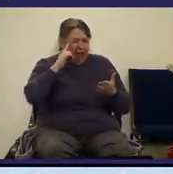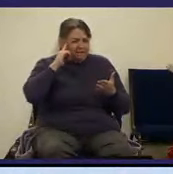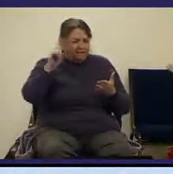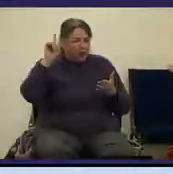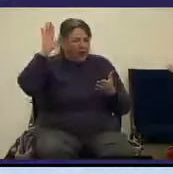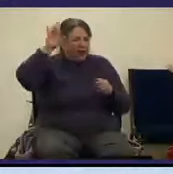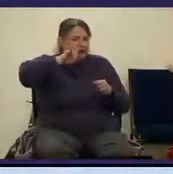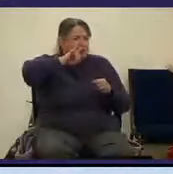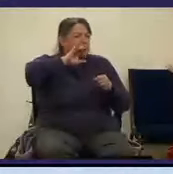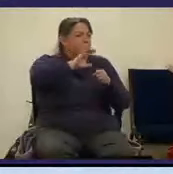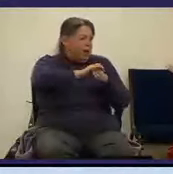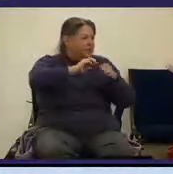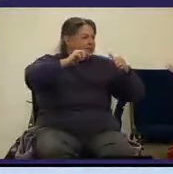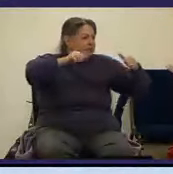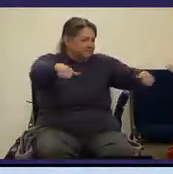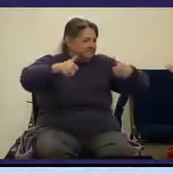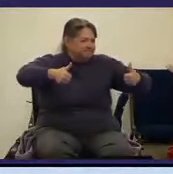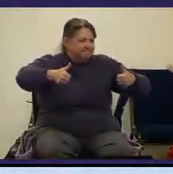promise.